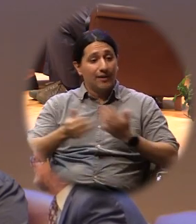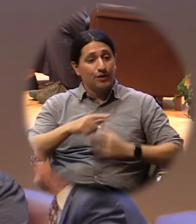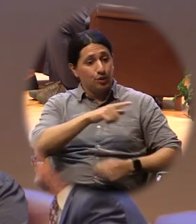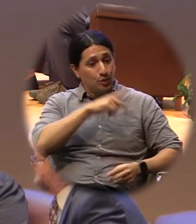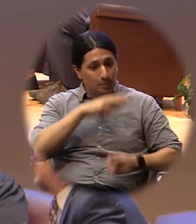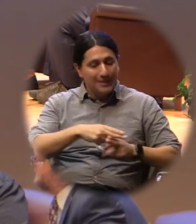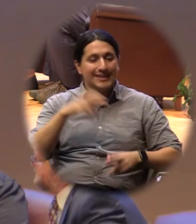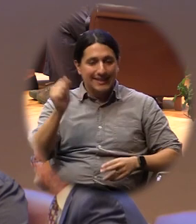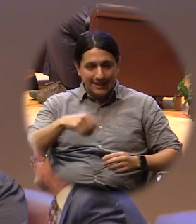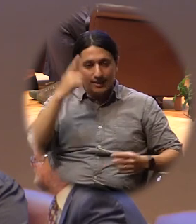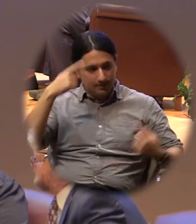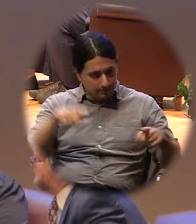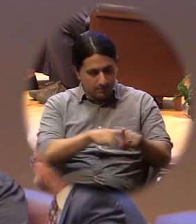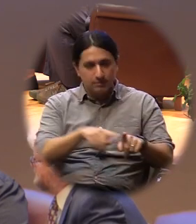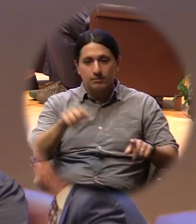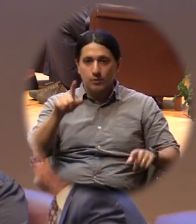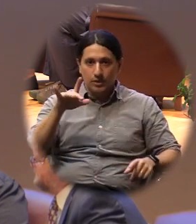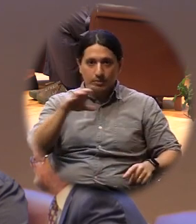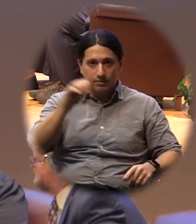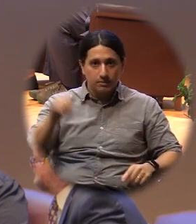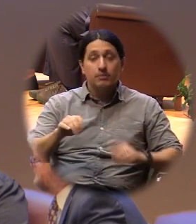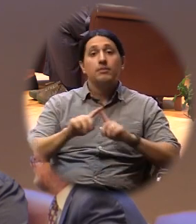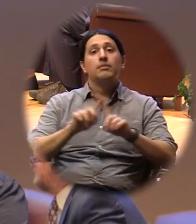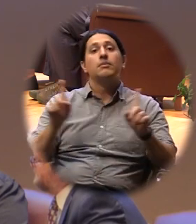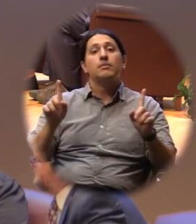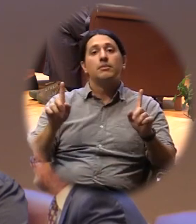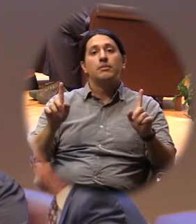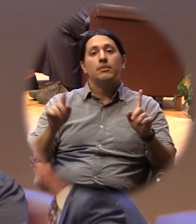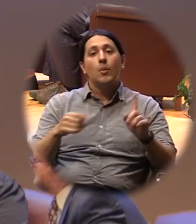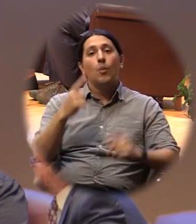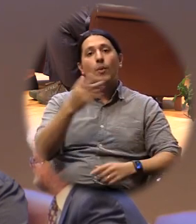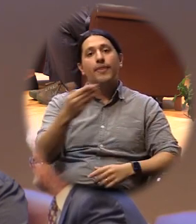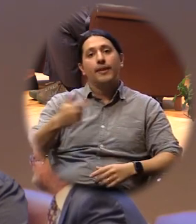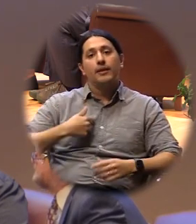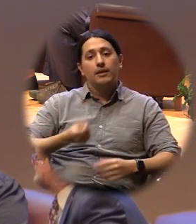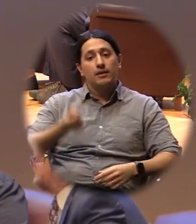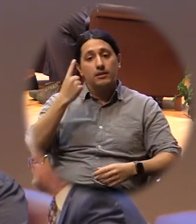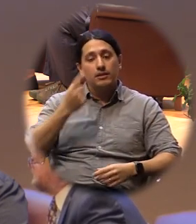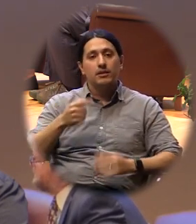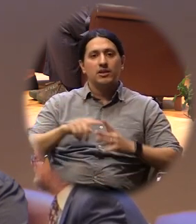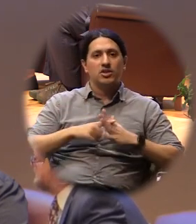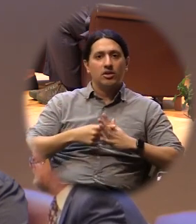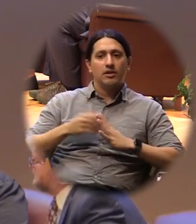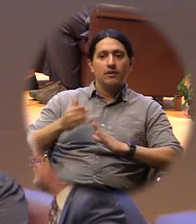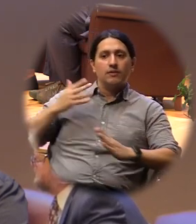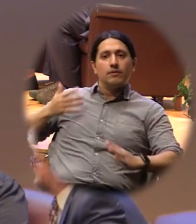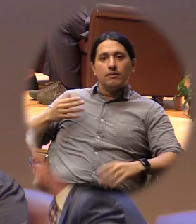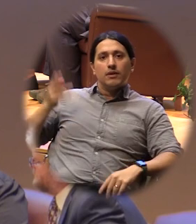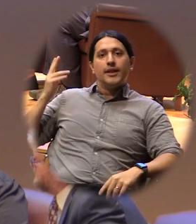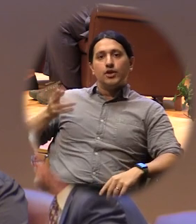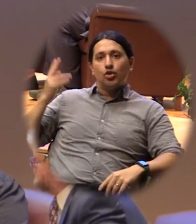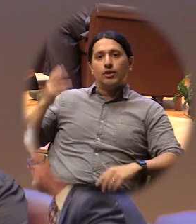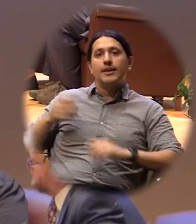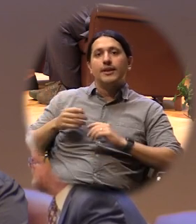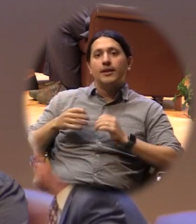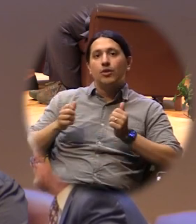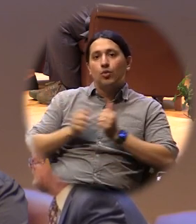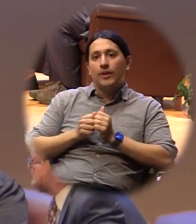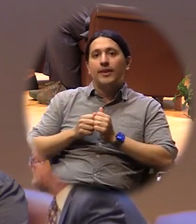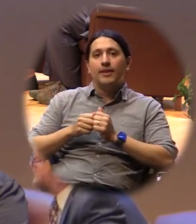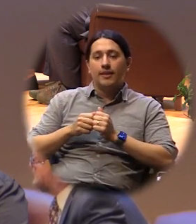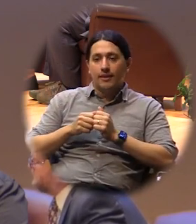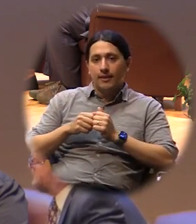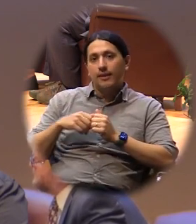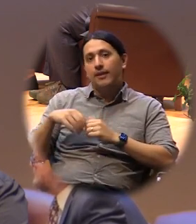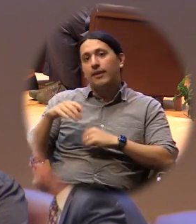you. But one of the things I've come to understand in starting historically with infant and child study